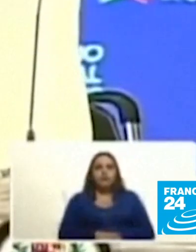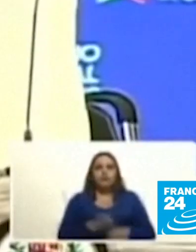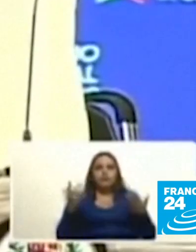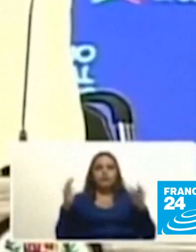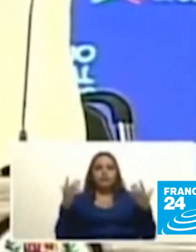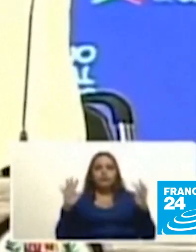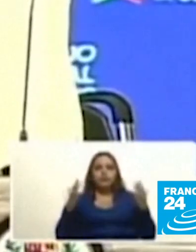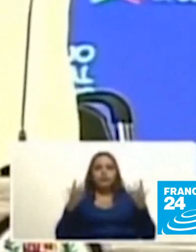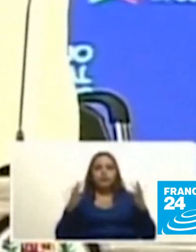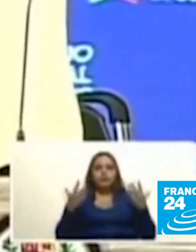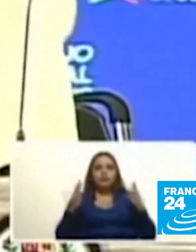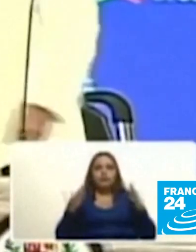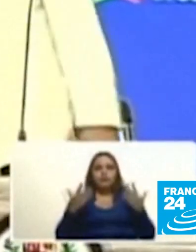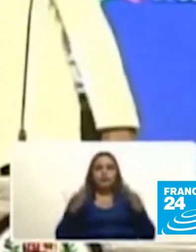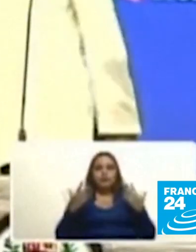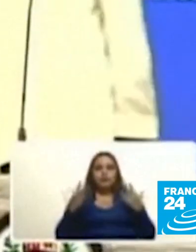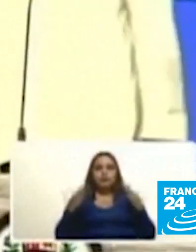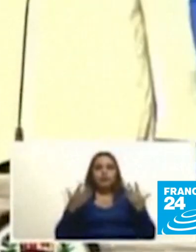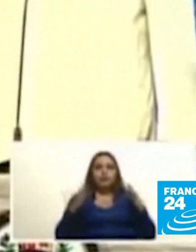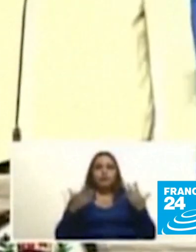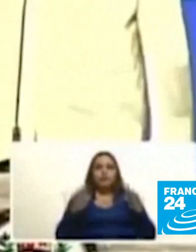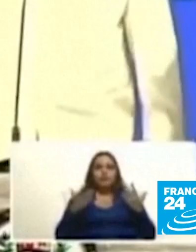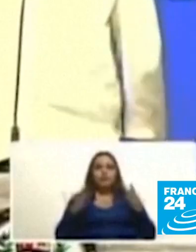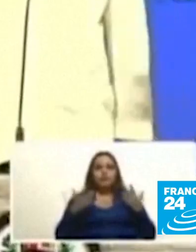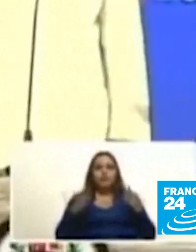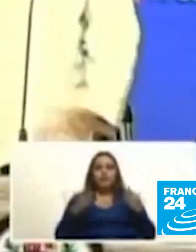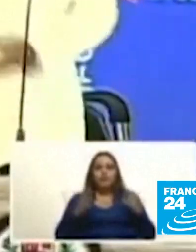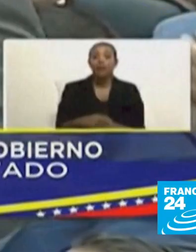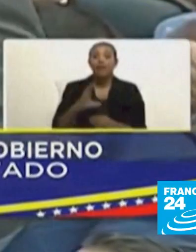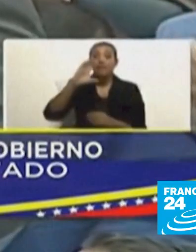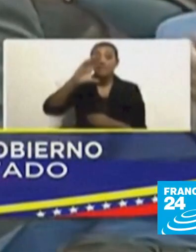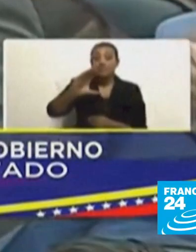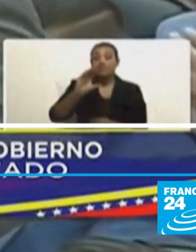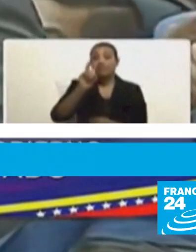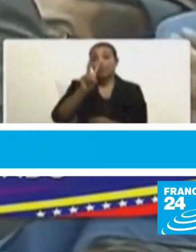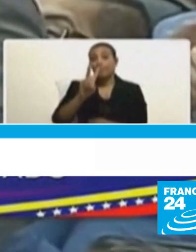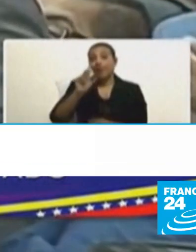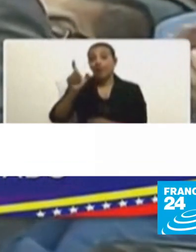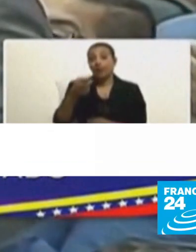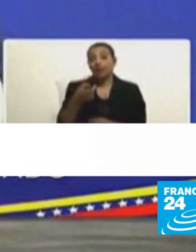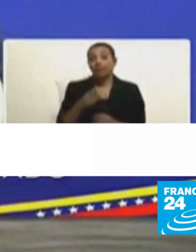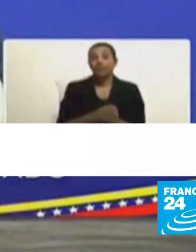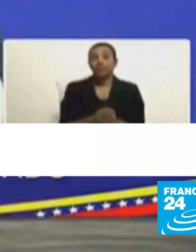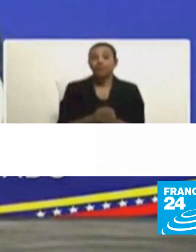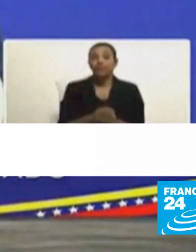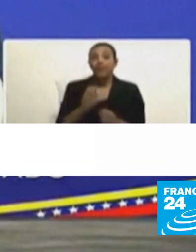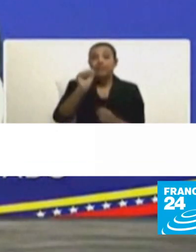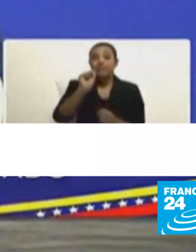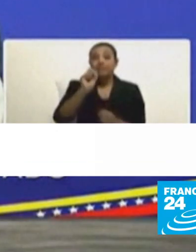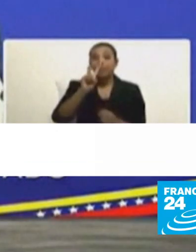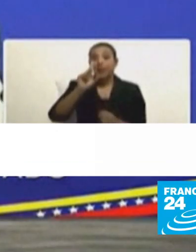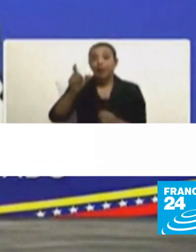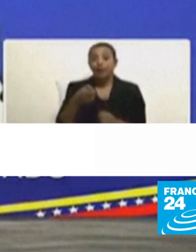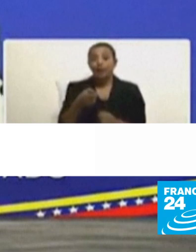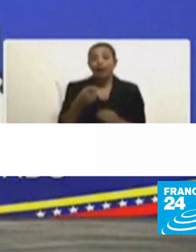for the creation of Guyana-Essequibo, a new state in the region. Let's immediately proceed with the granting of operating